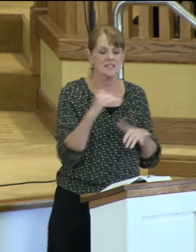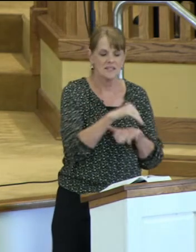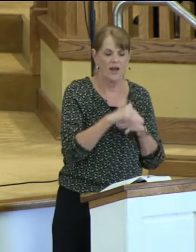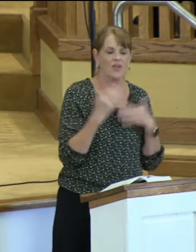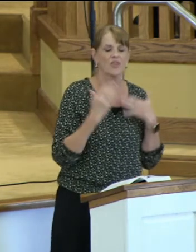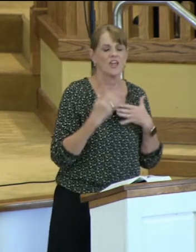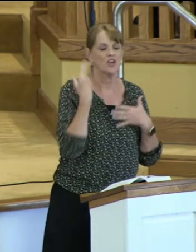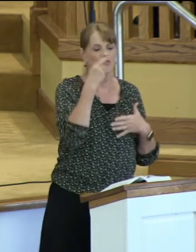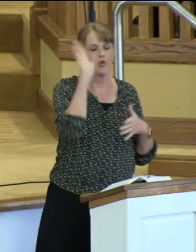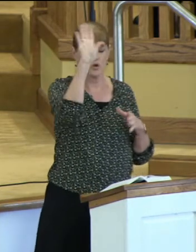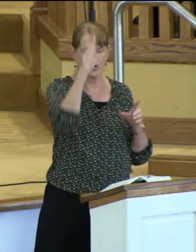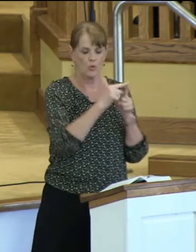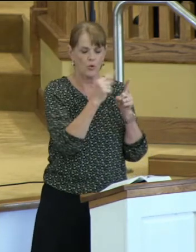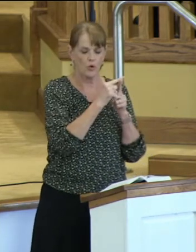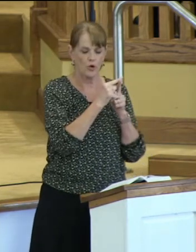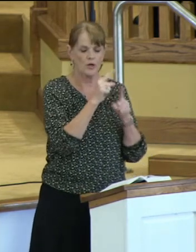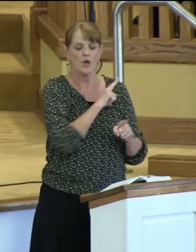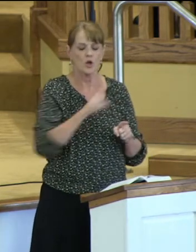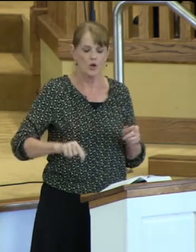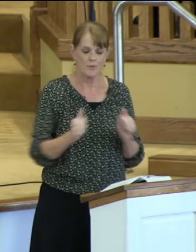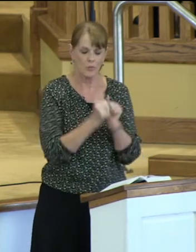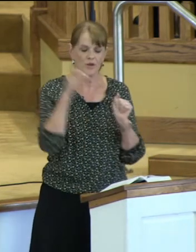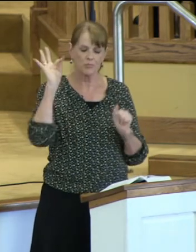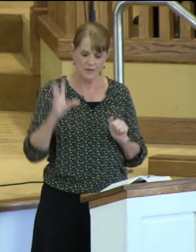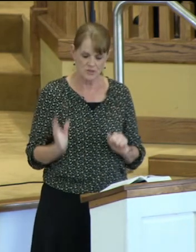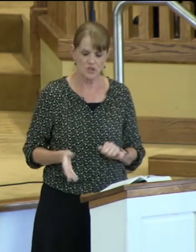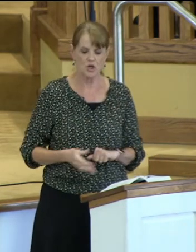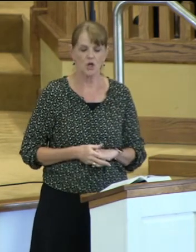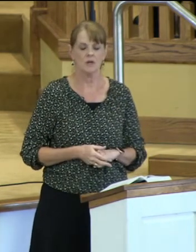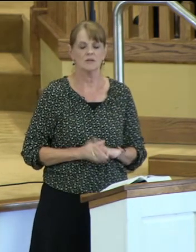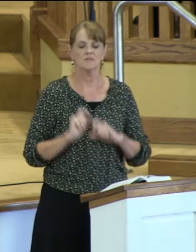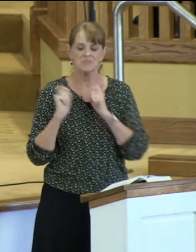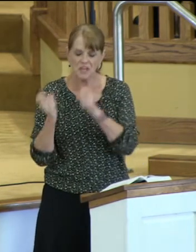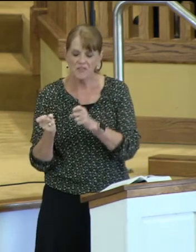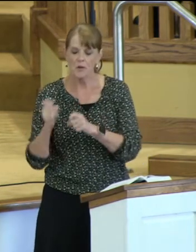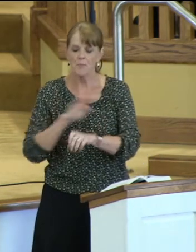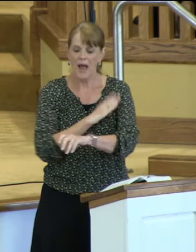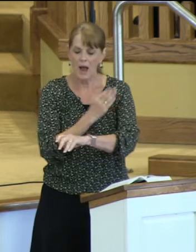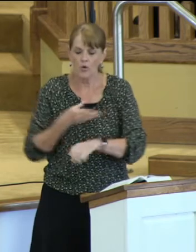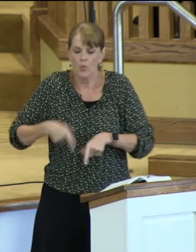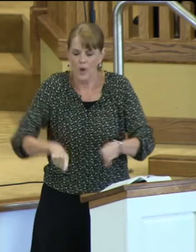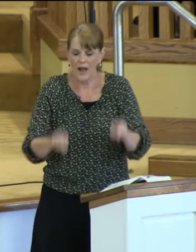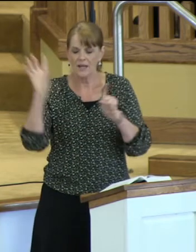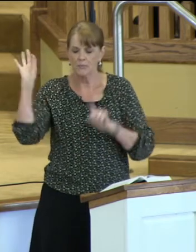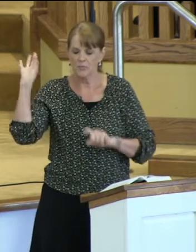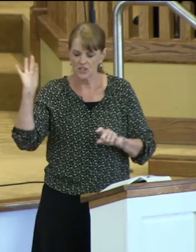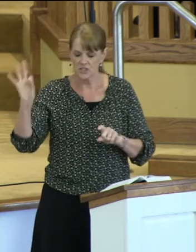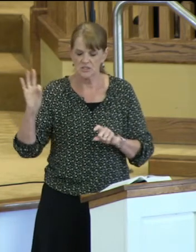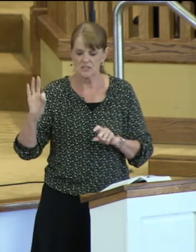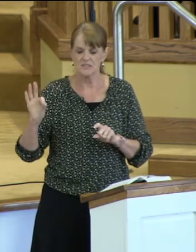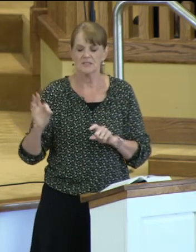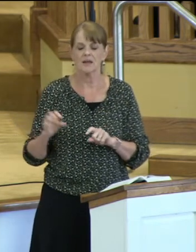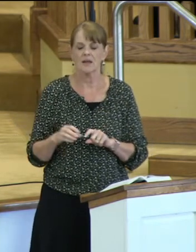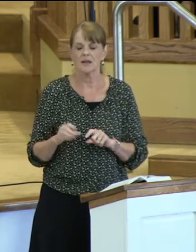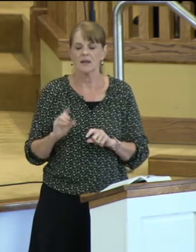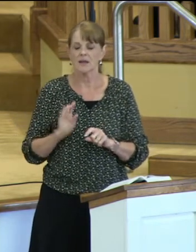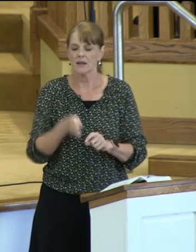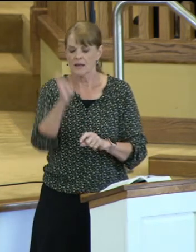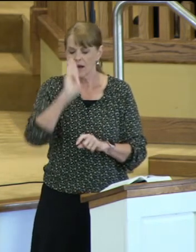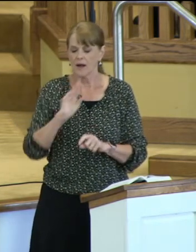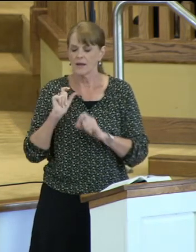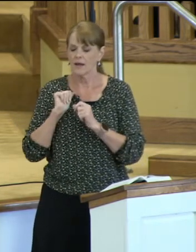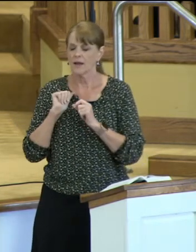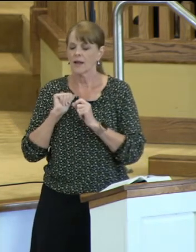thank you for your word. Lord, you be with our preacher. Give him power as he'll preach just a little bit. With the time difference, God, help him. Help his